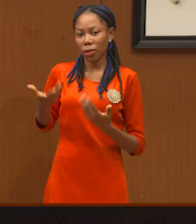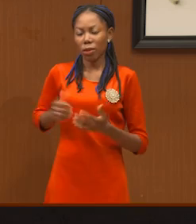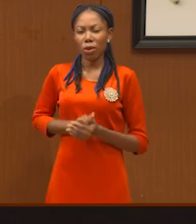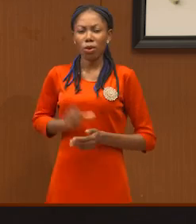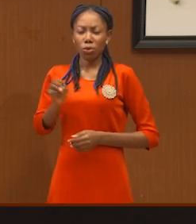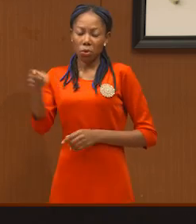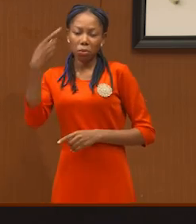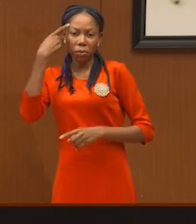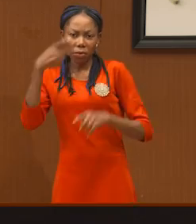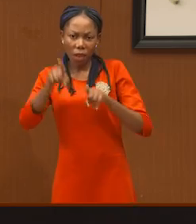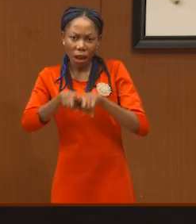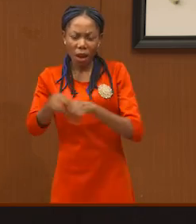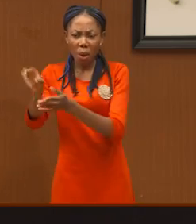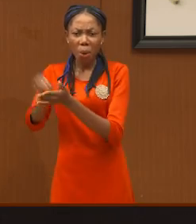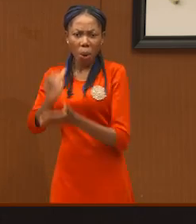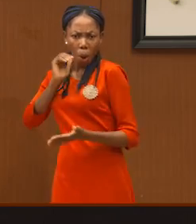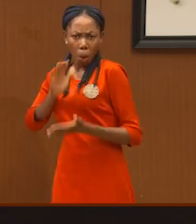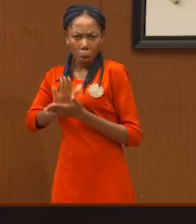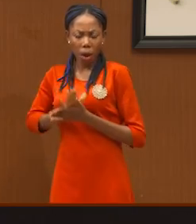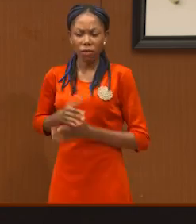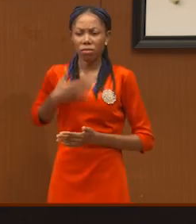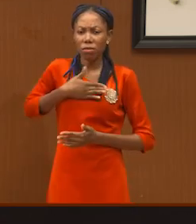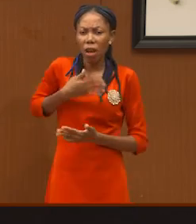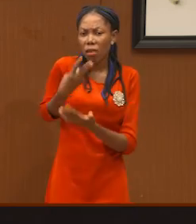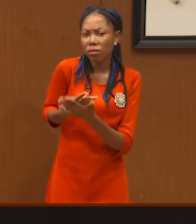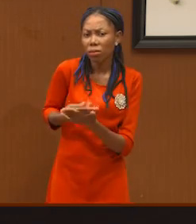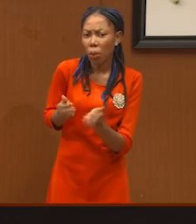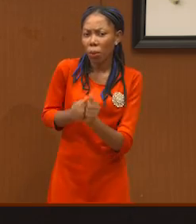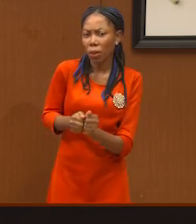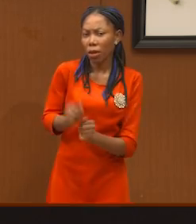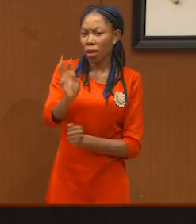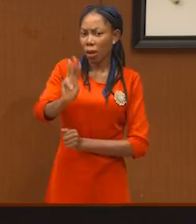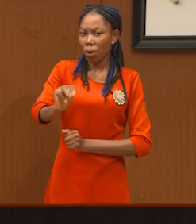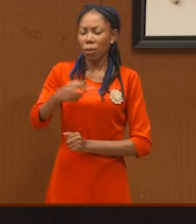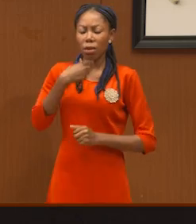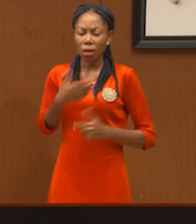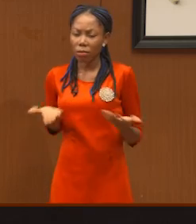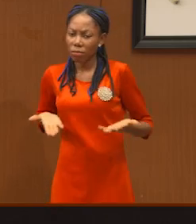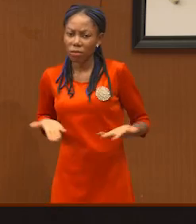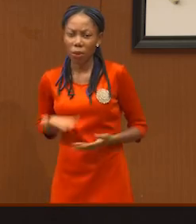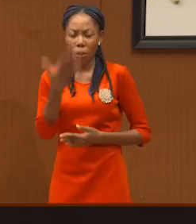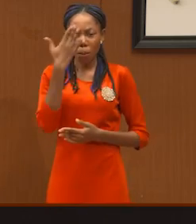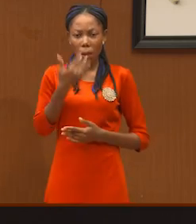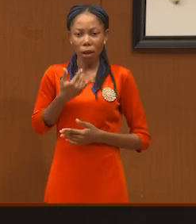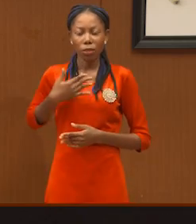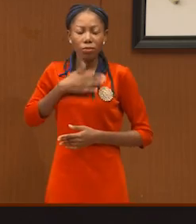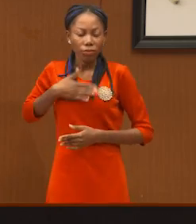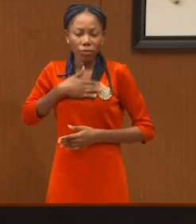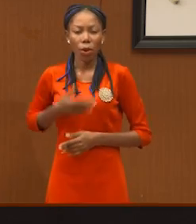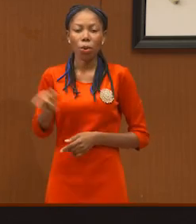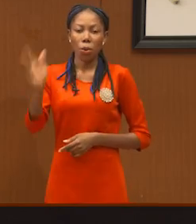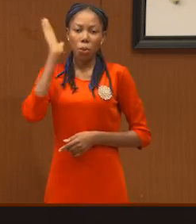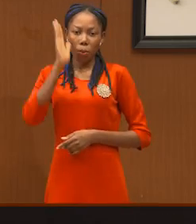We agreed. Even my wife personally pleaded with him that he should not worry about this 100 or whatever. That we must